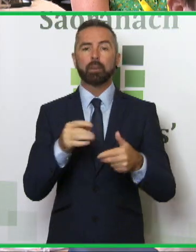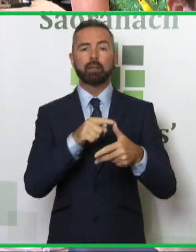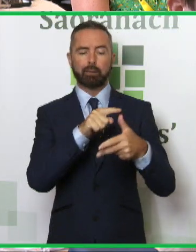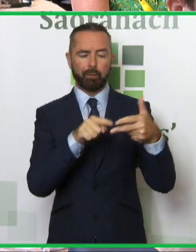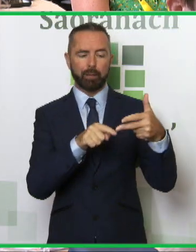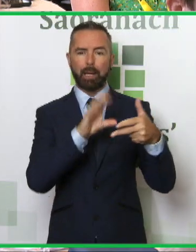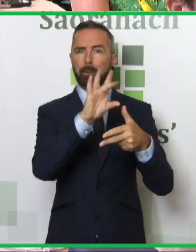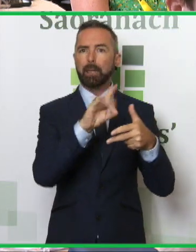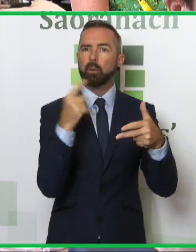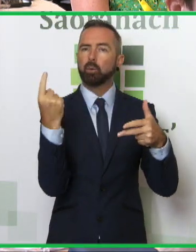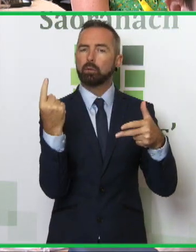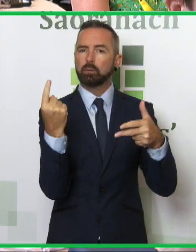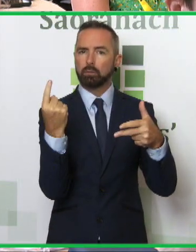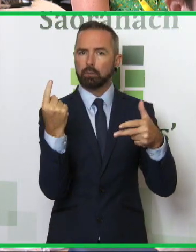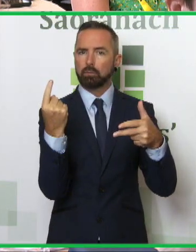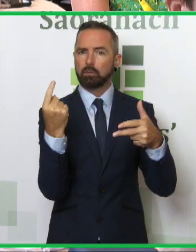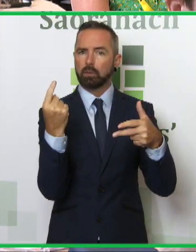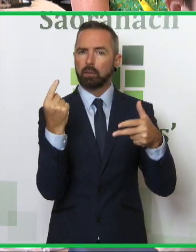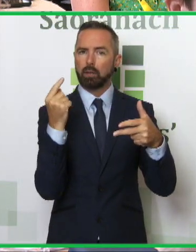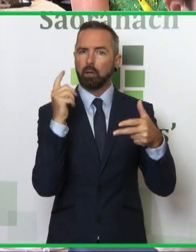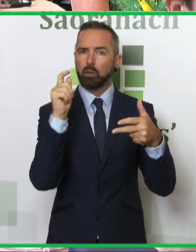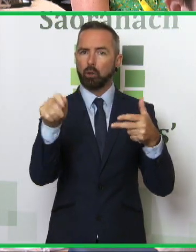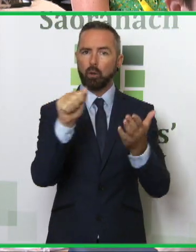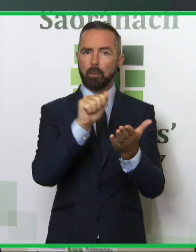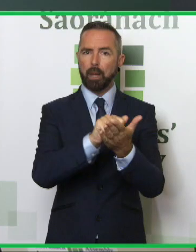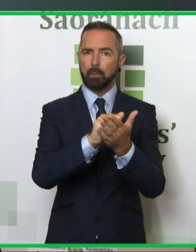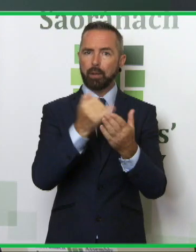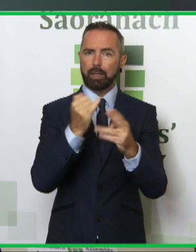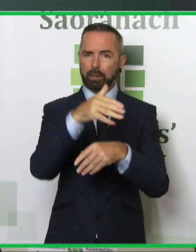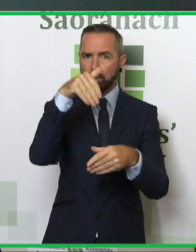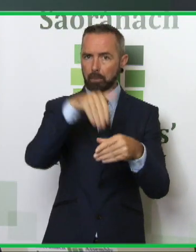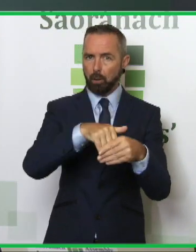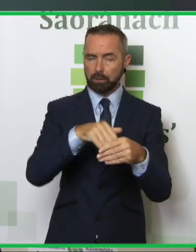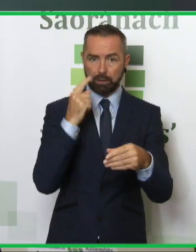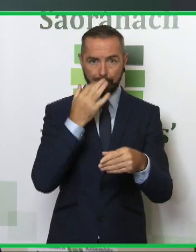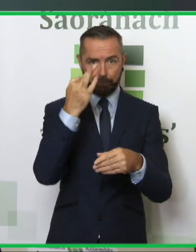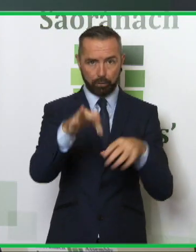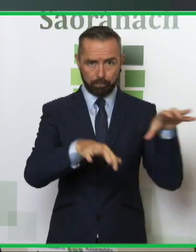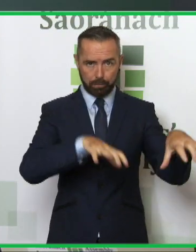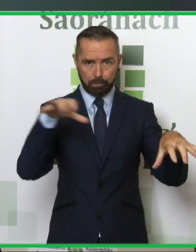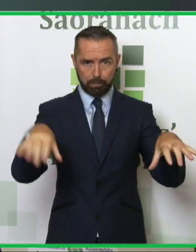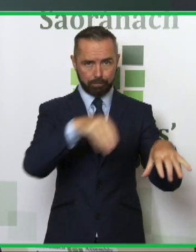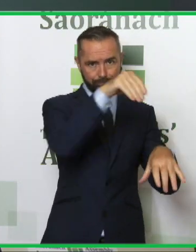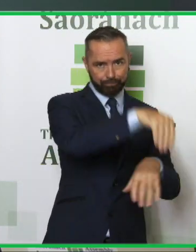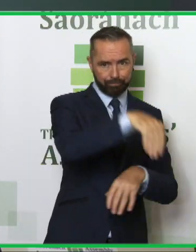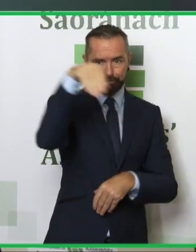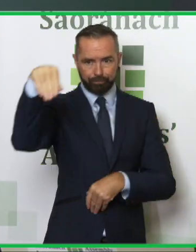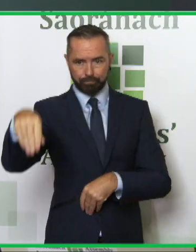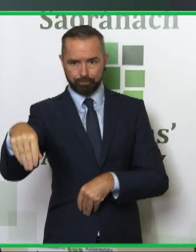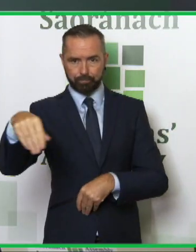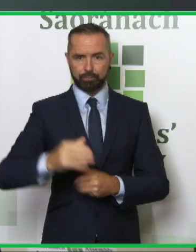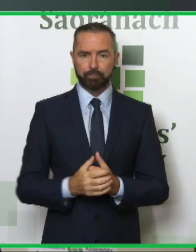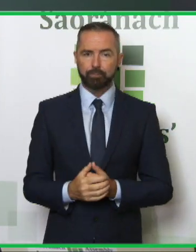of those and put your ballot paper into one of the 2 ballot boxes up at the front of the room here.